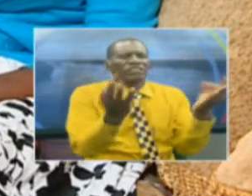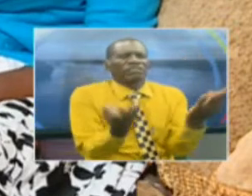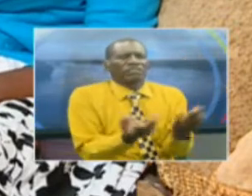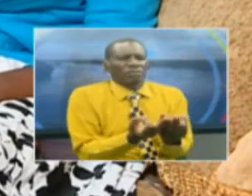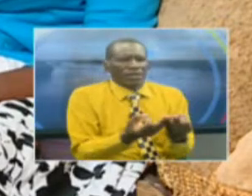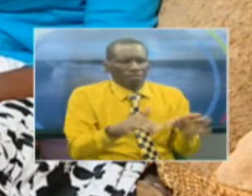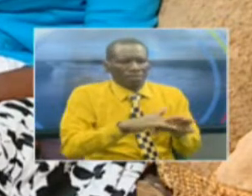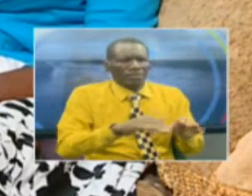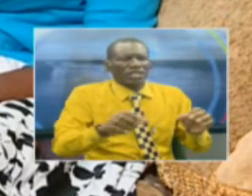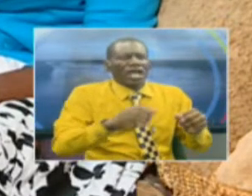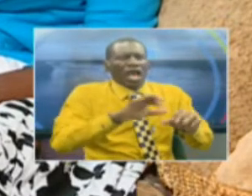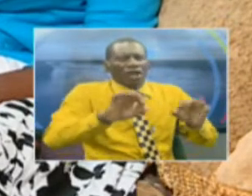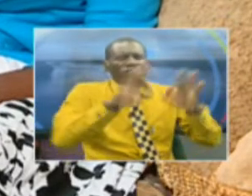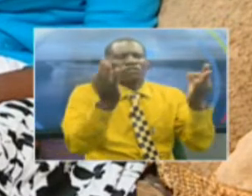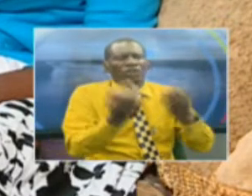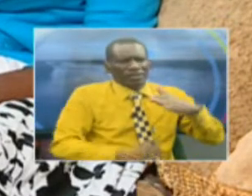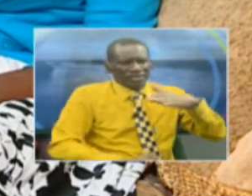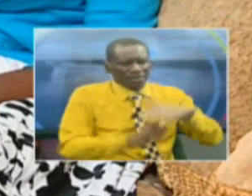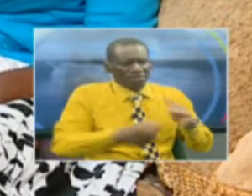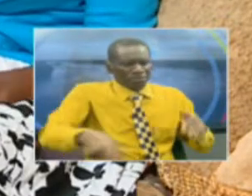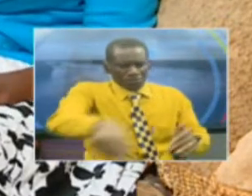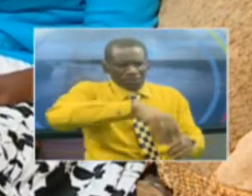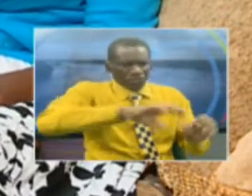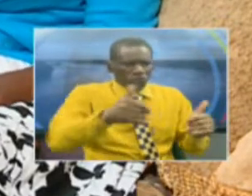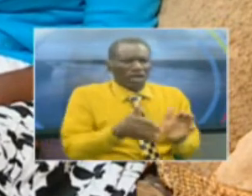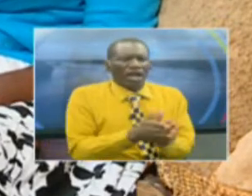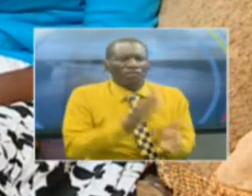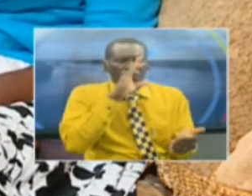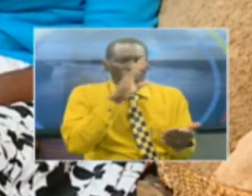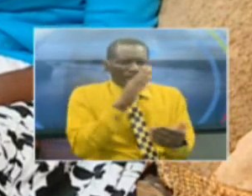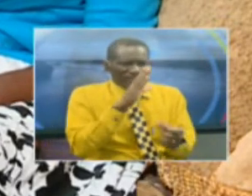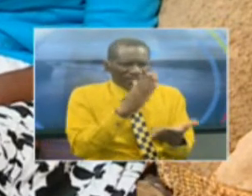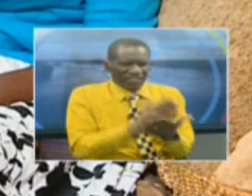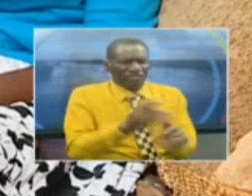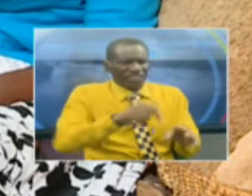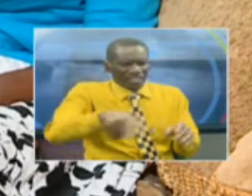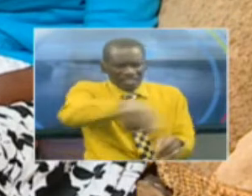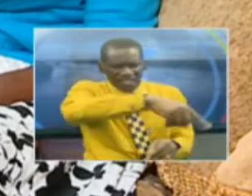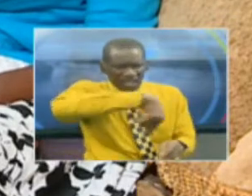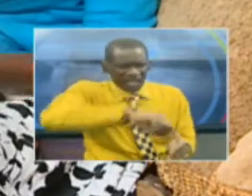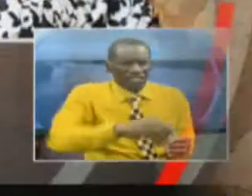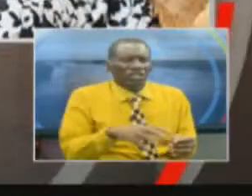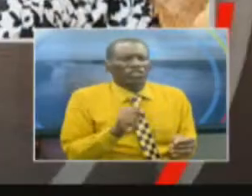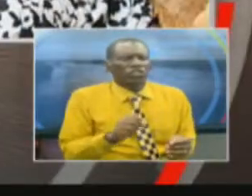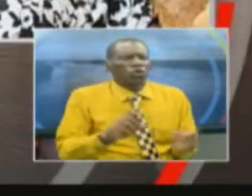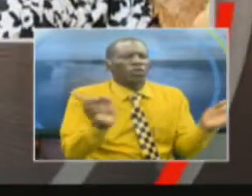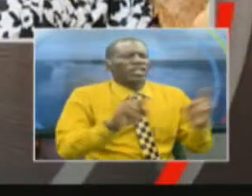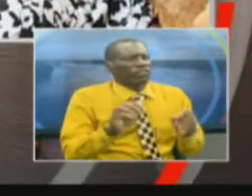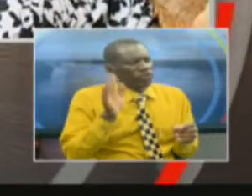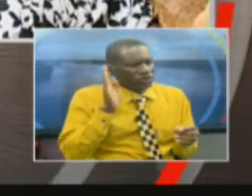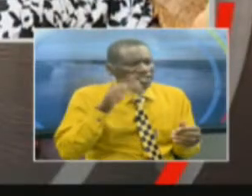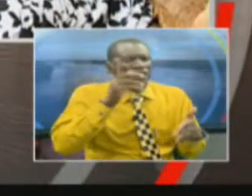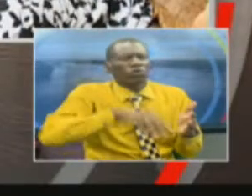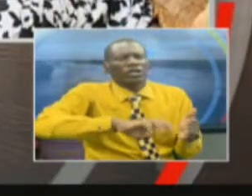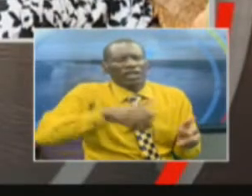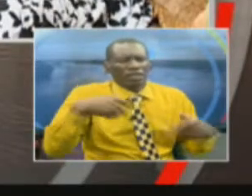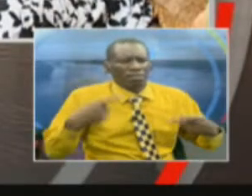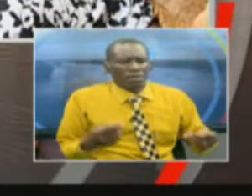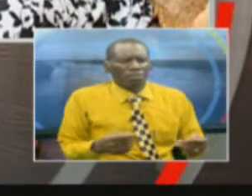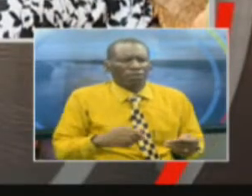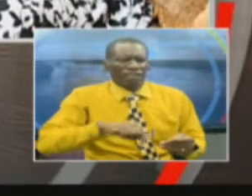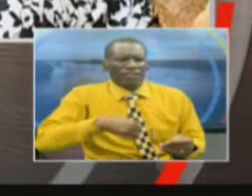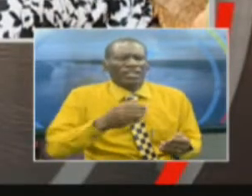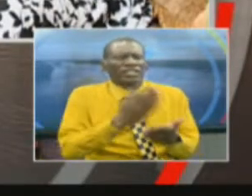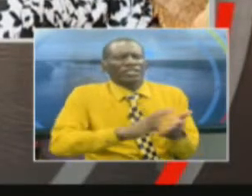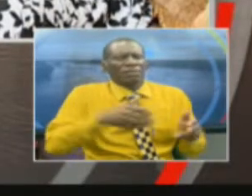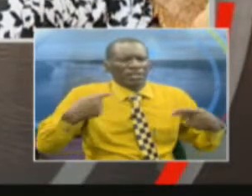family supports us, and they believe in us. So we don't listen to what other people feel. Some people